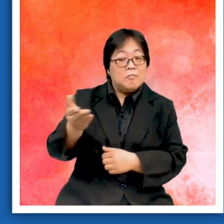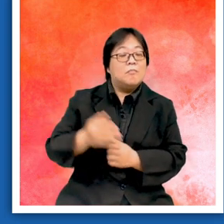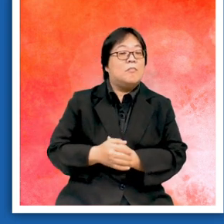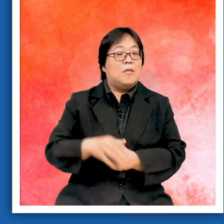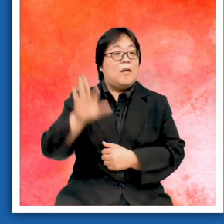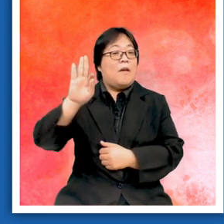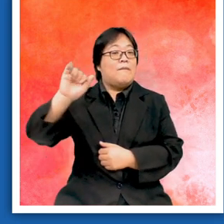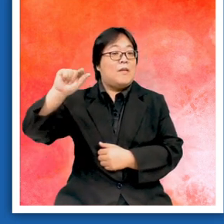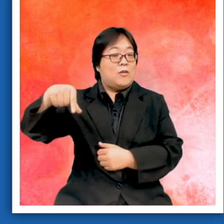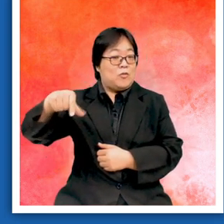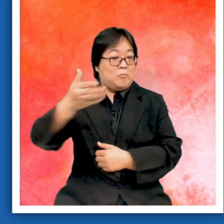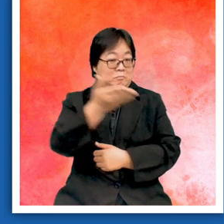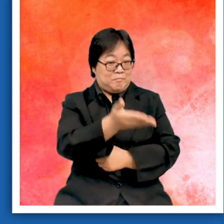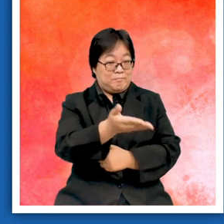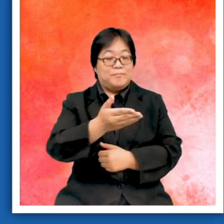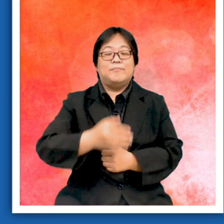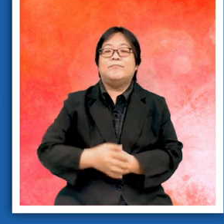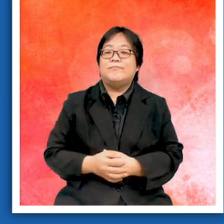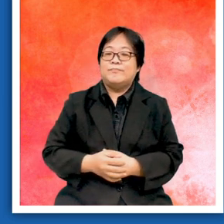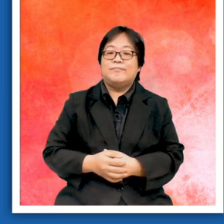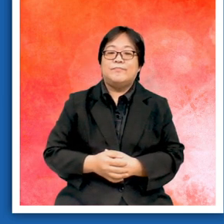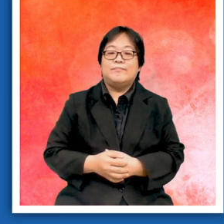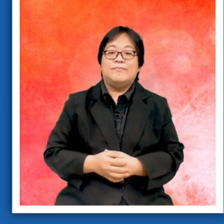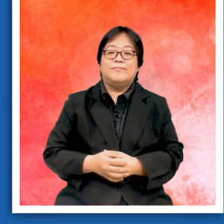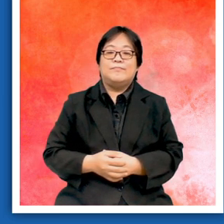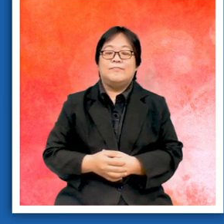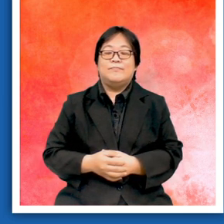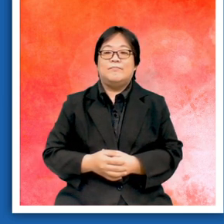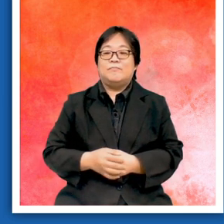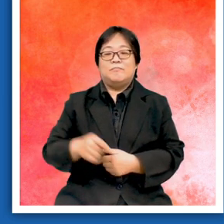see FAQ right over here.